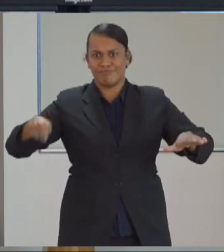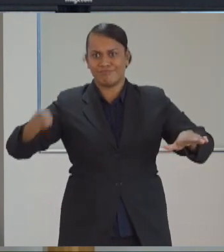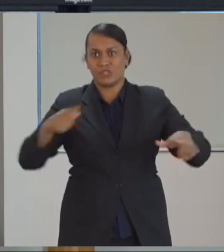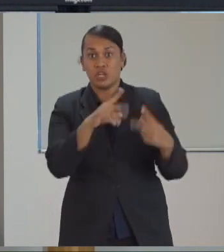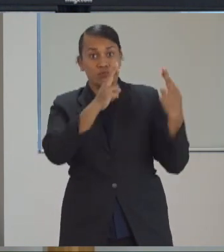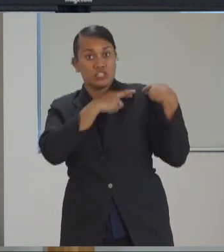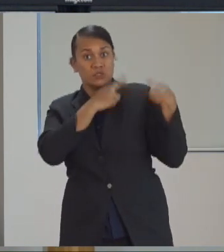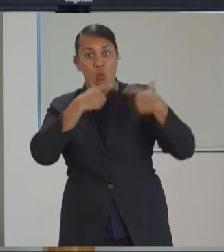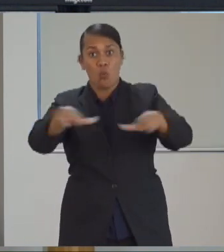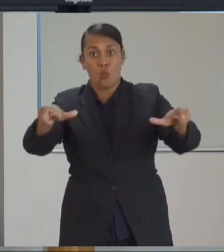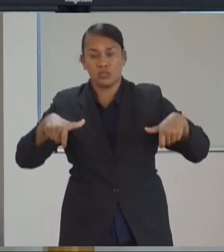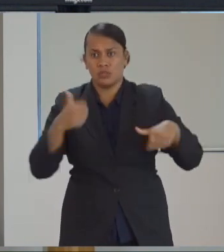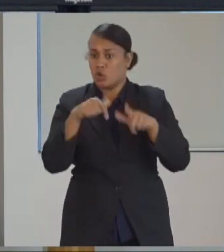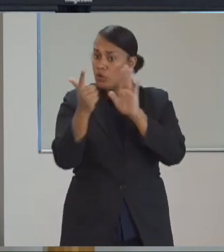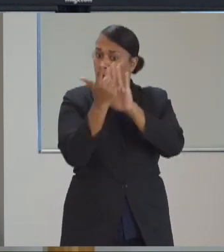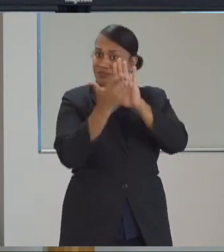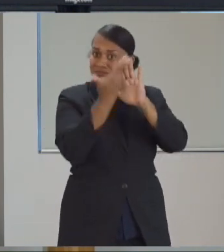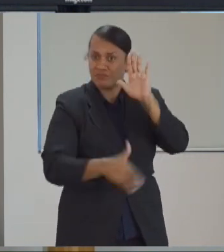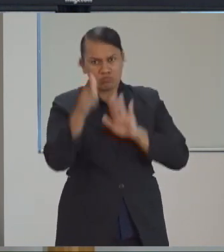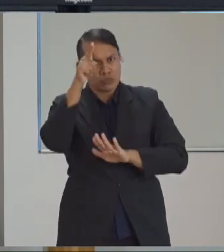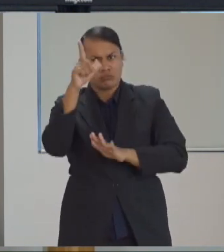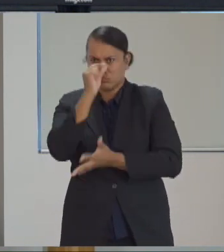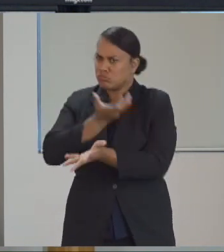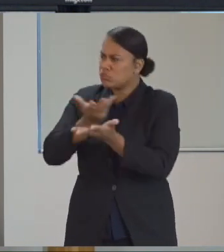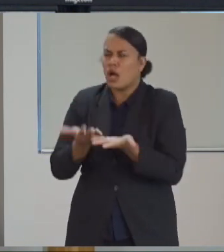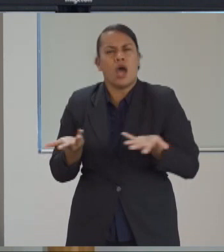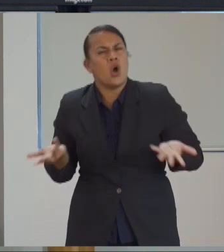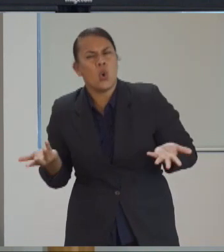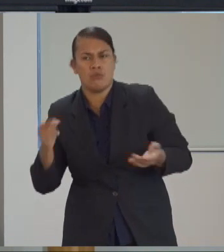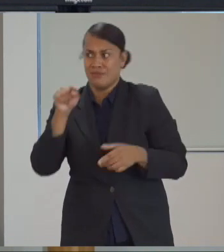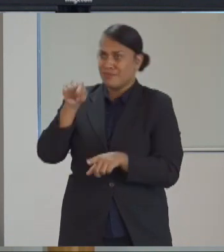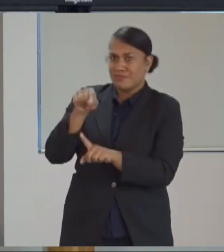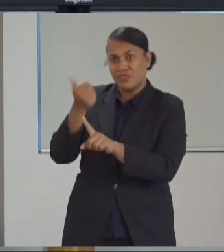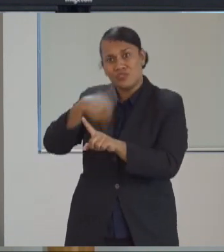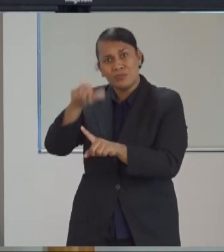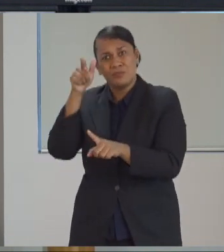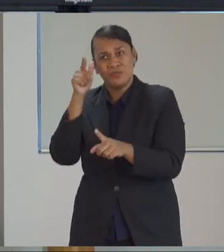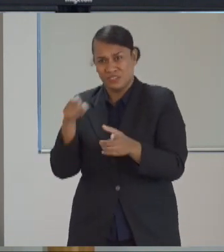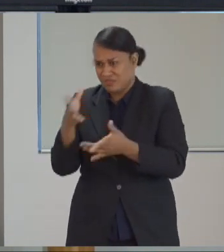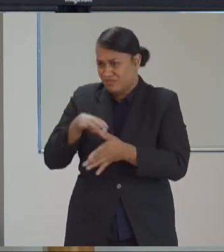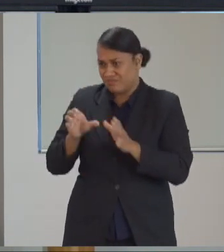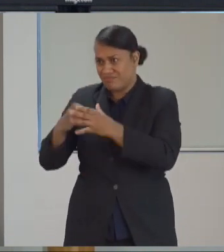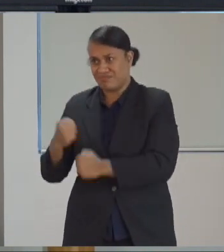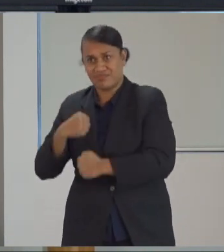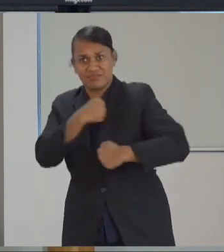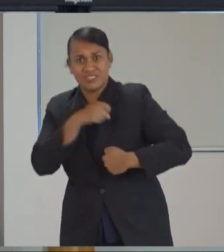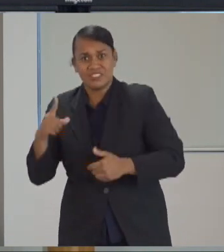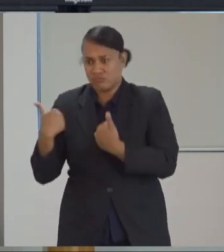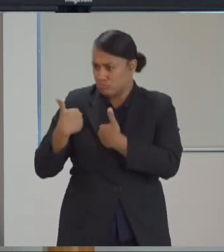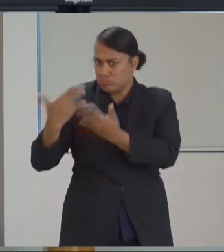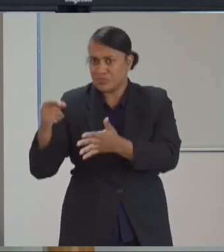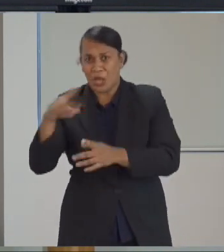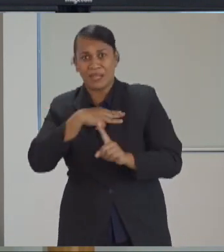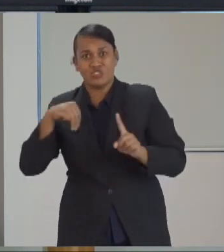some light given to the Gazette and the powers that now rest with the Minister for Health? I mean, the Chief